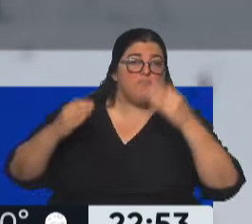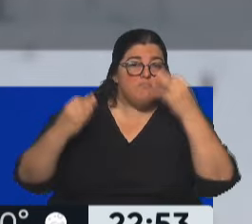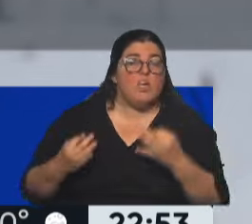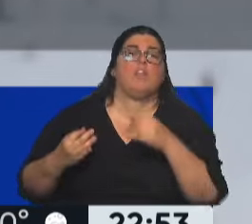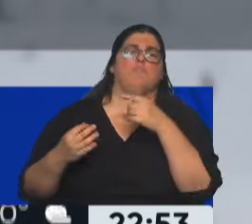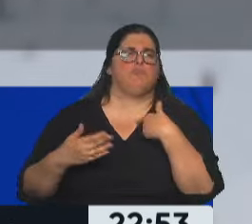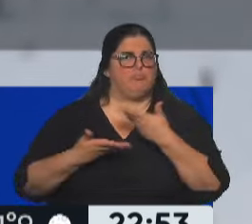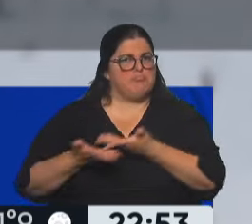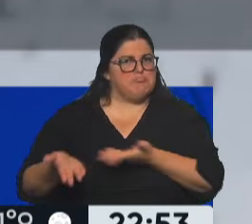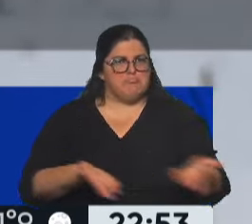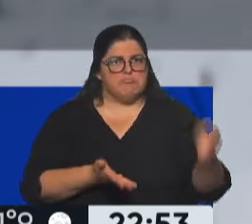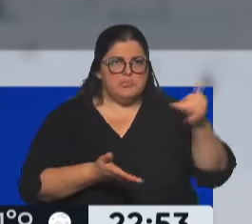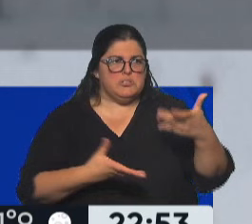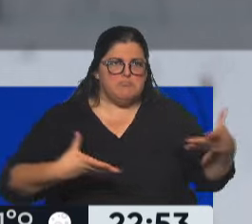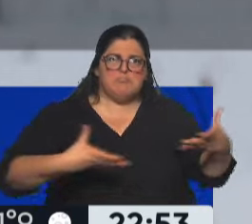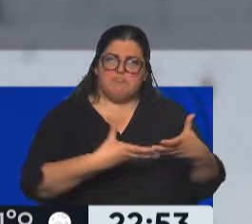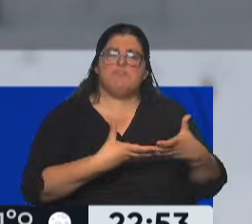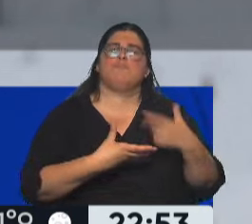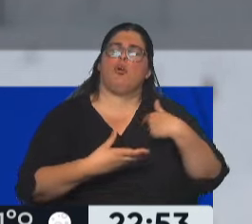be a President for all